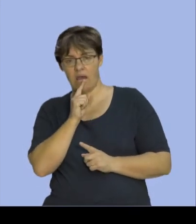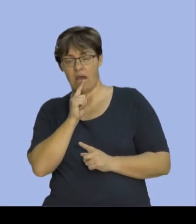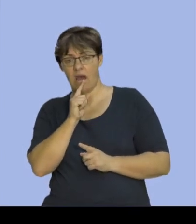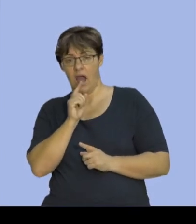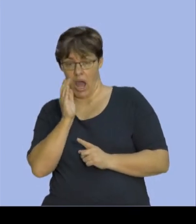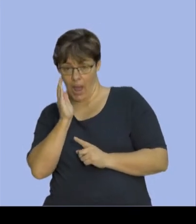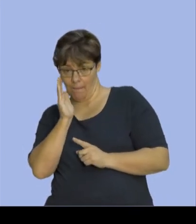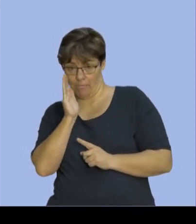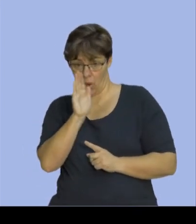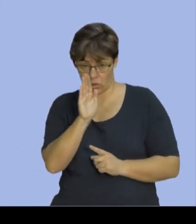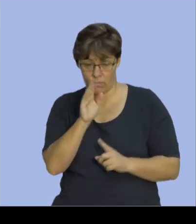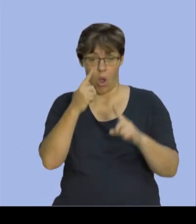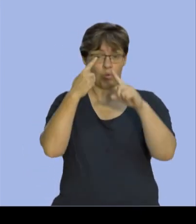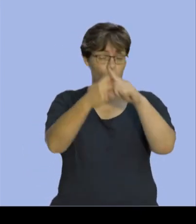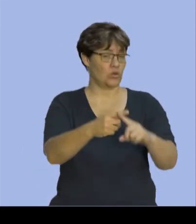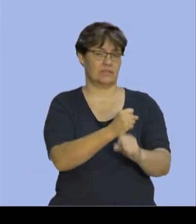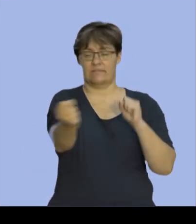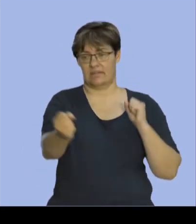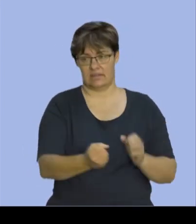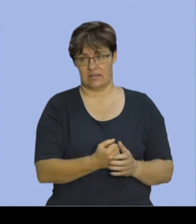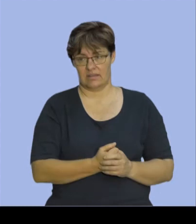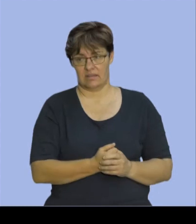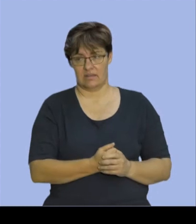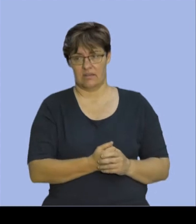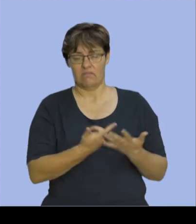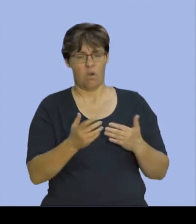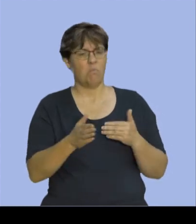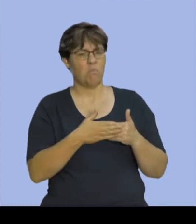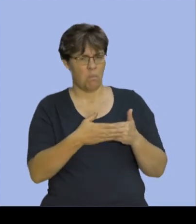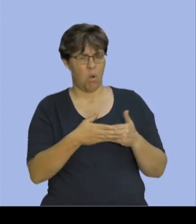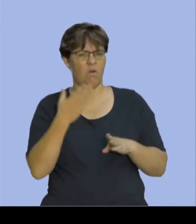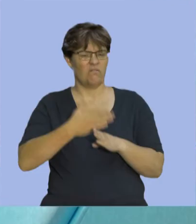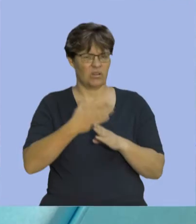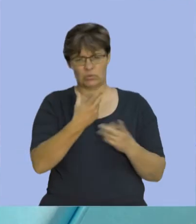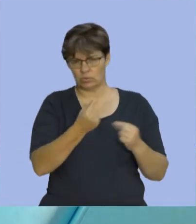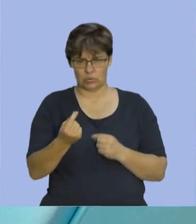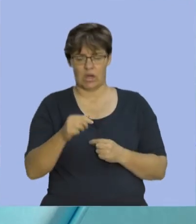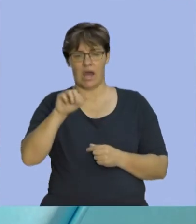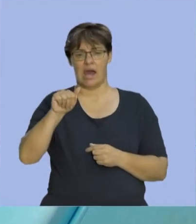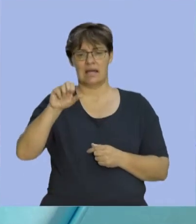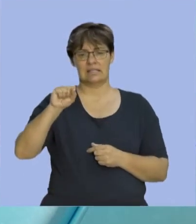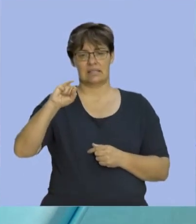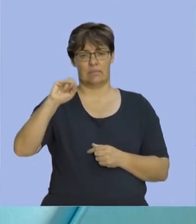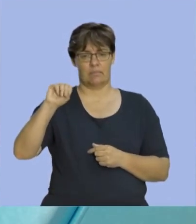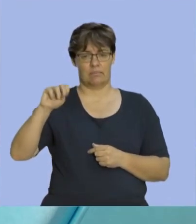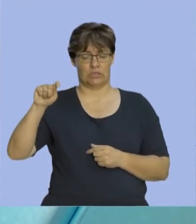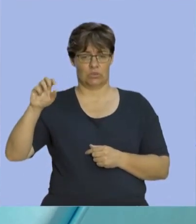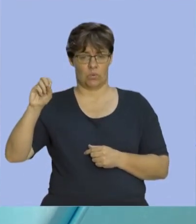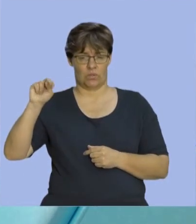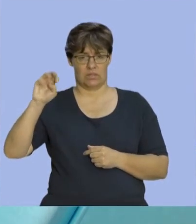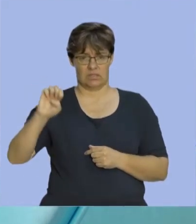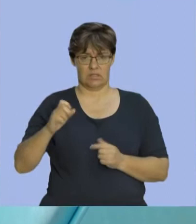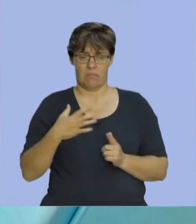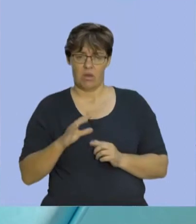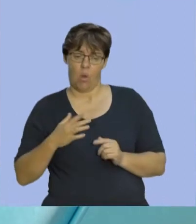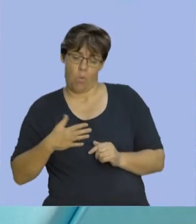approach but never cross, right? So the asymptote you will see when you do more of the functions. And asymptote will be